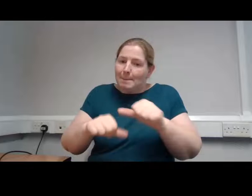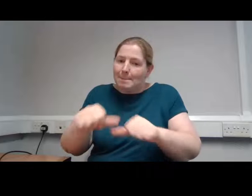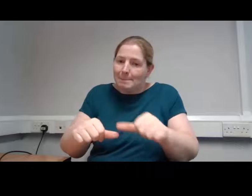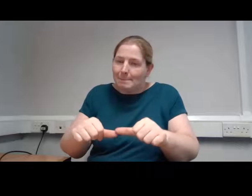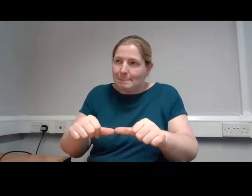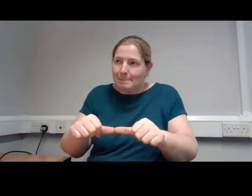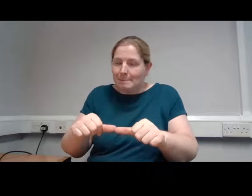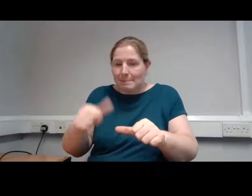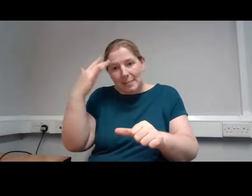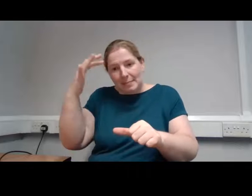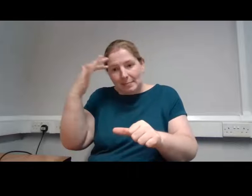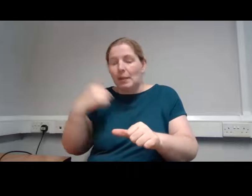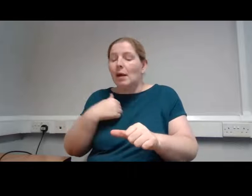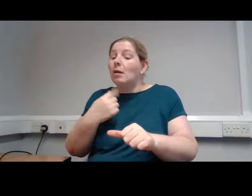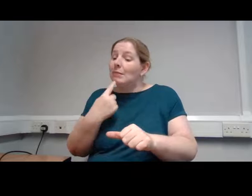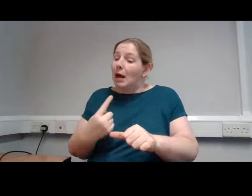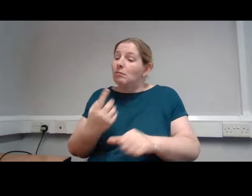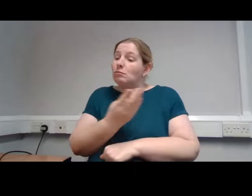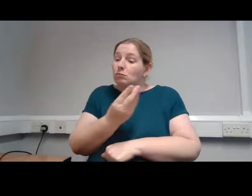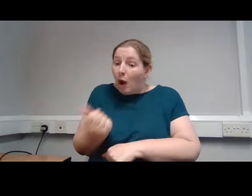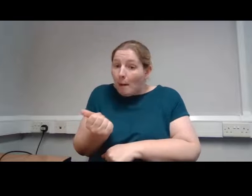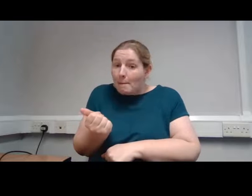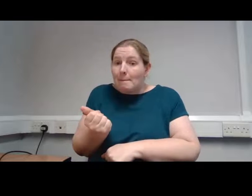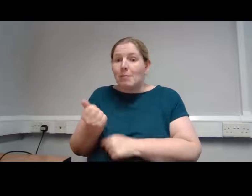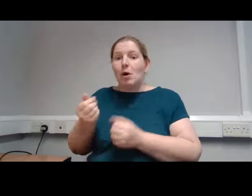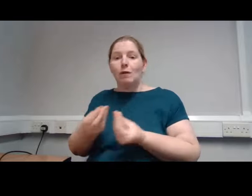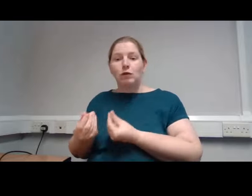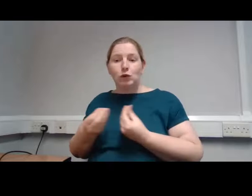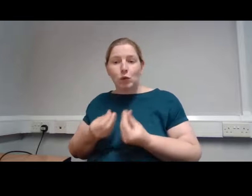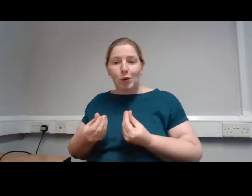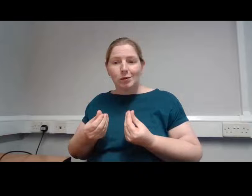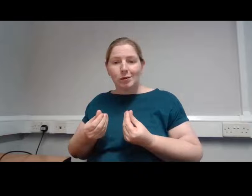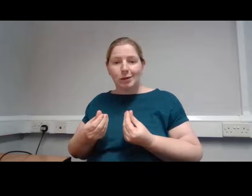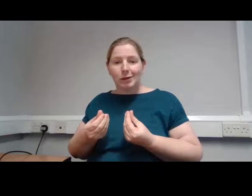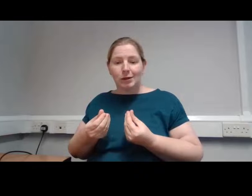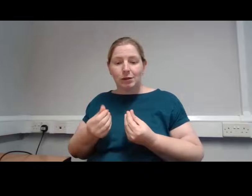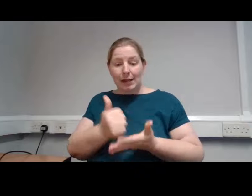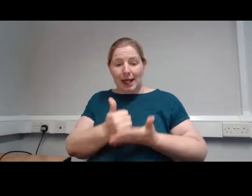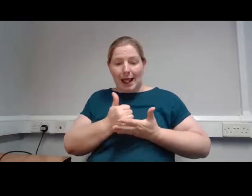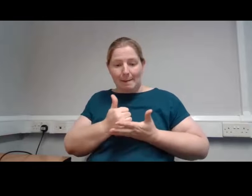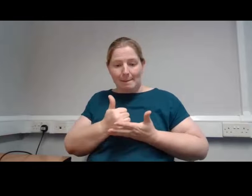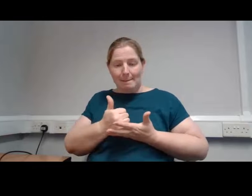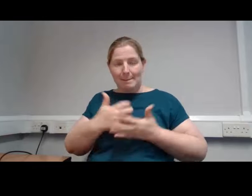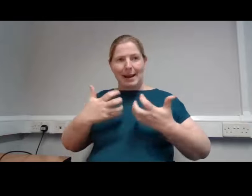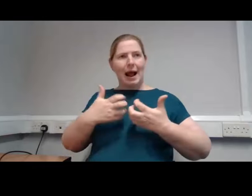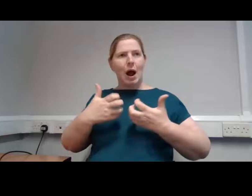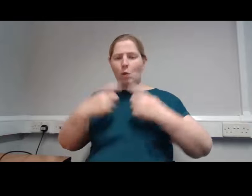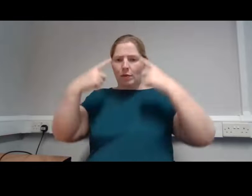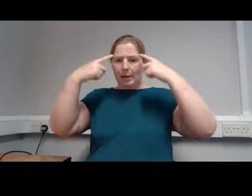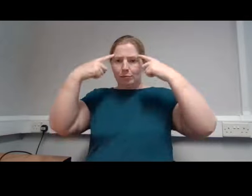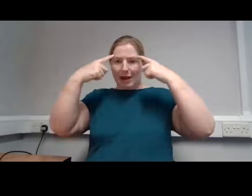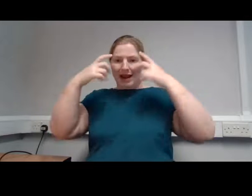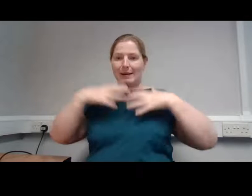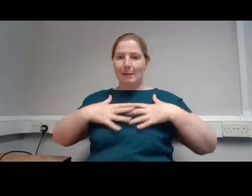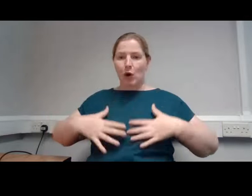methodology, that some of the learning resources there that help you understand how the brain and the